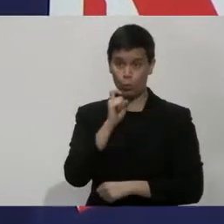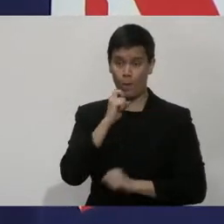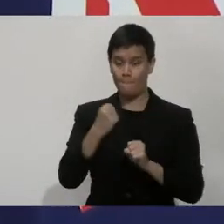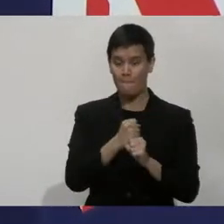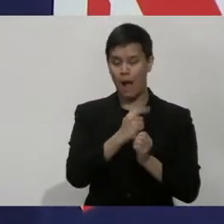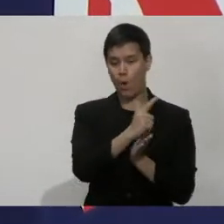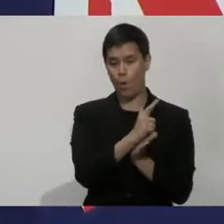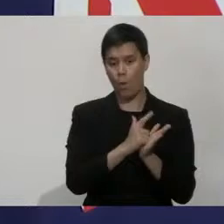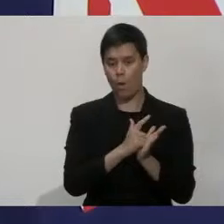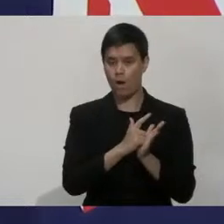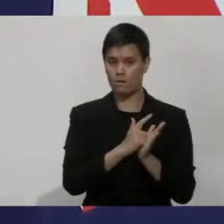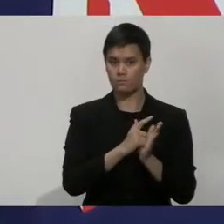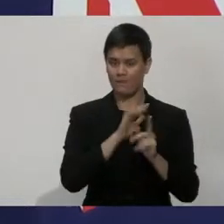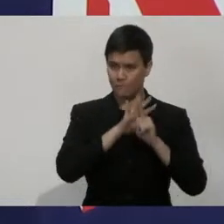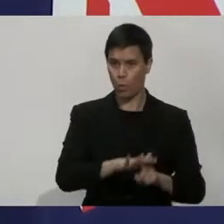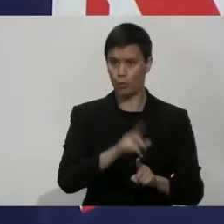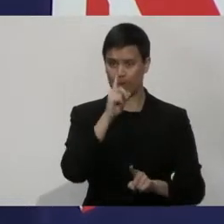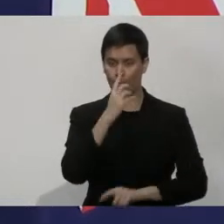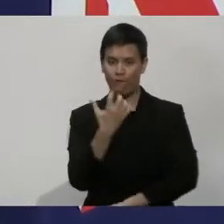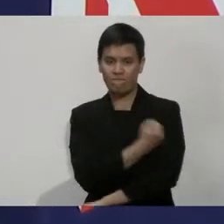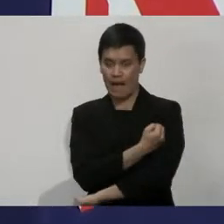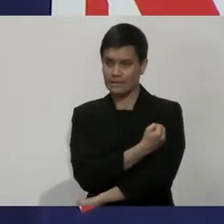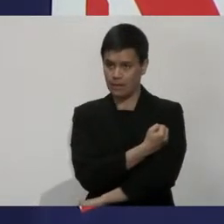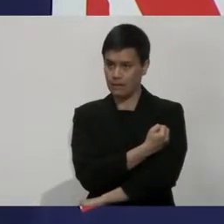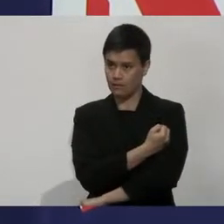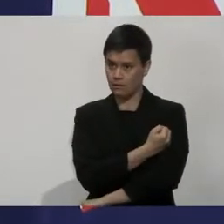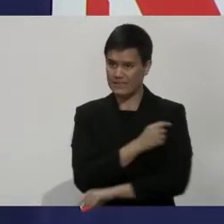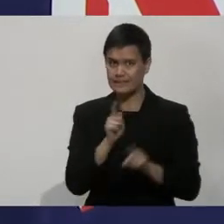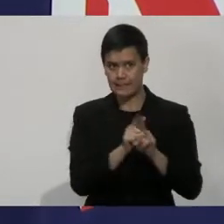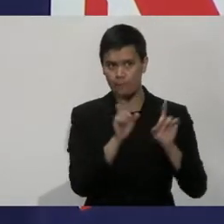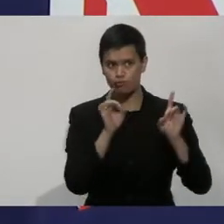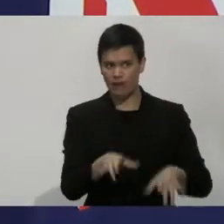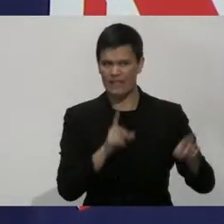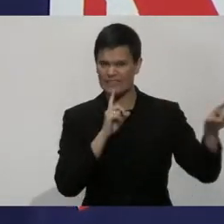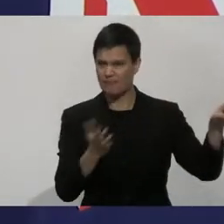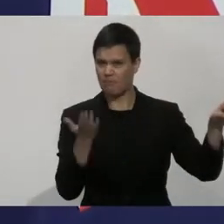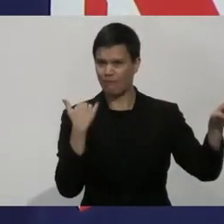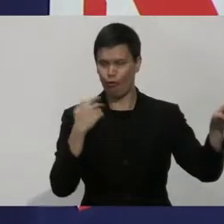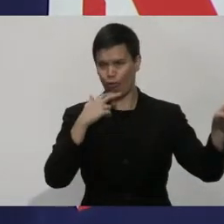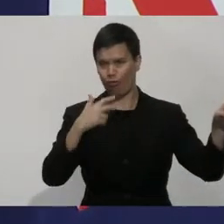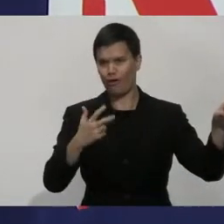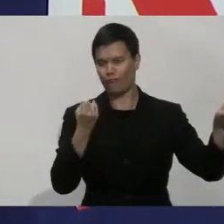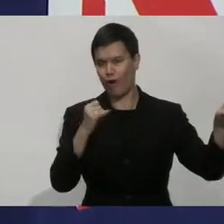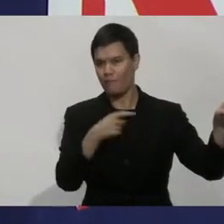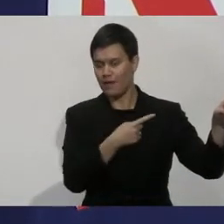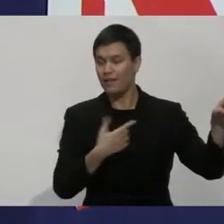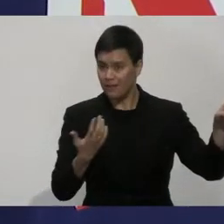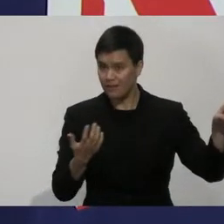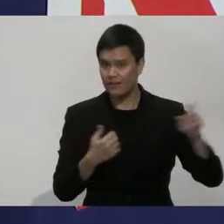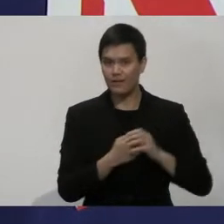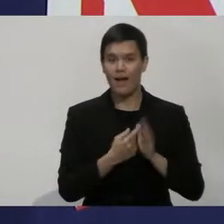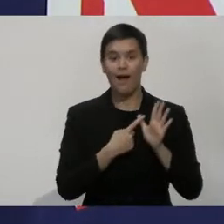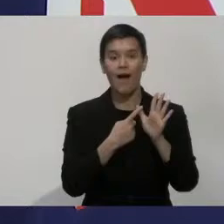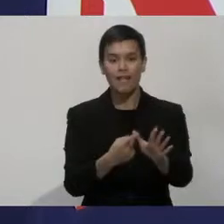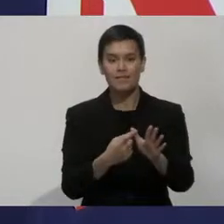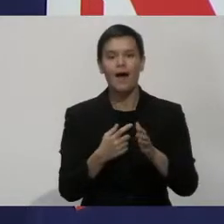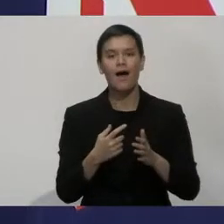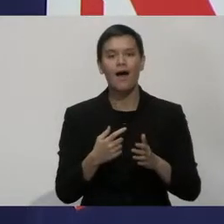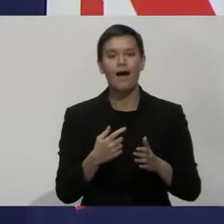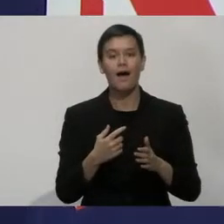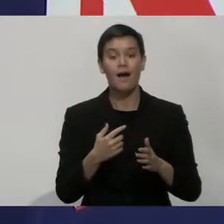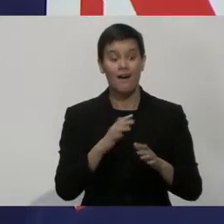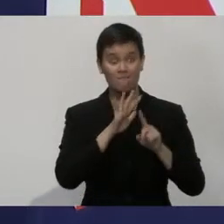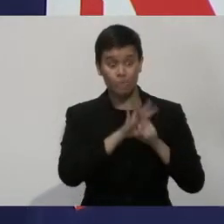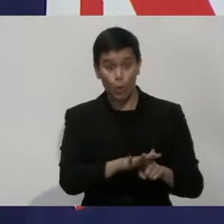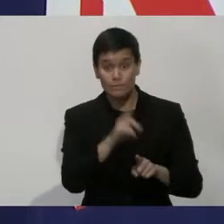I can see they got themselves into a little bit of difficulty with that in the last 24 hours. No, we wouldn't be looking to make them mandatory. I suspect there is going to be very, very high uptake